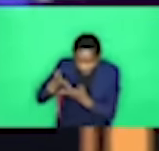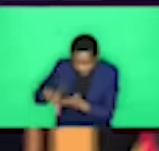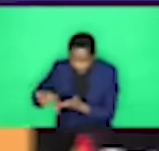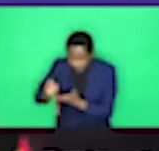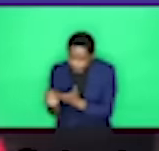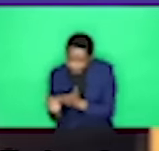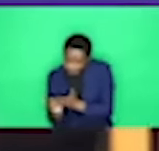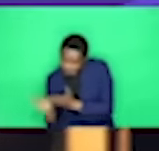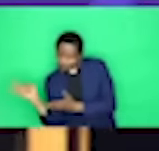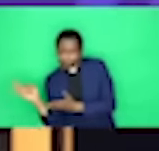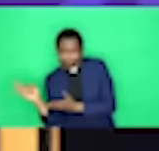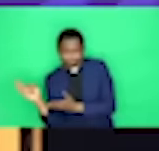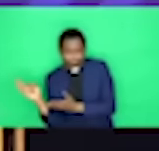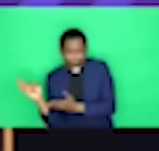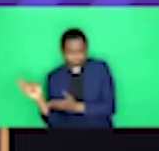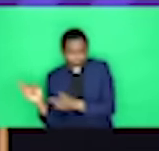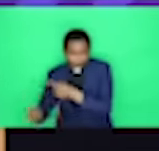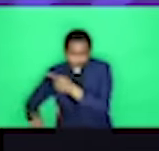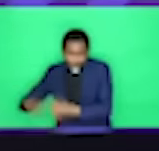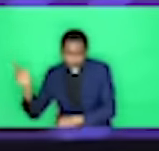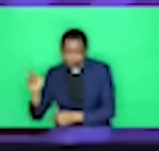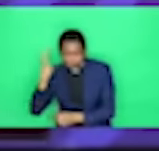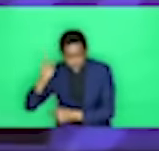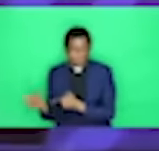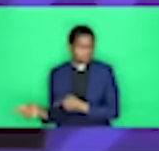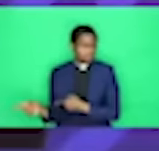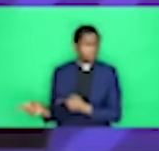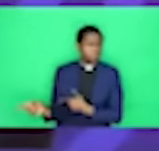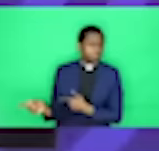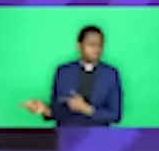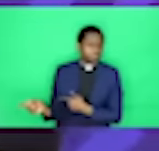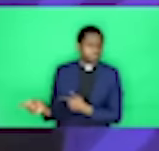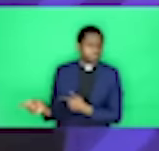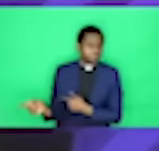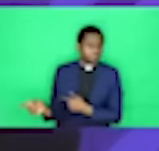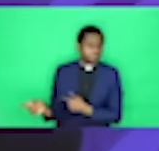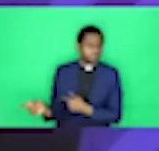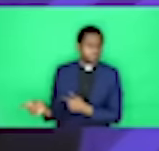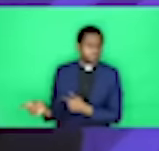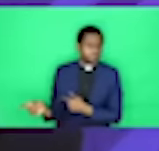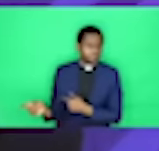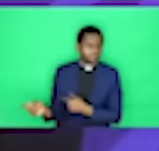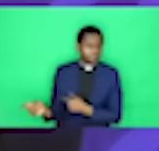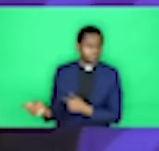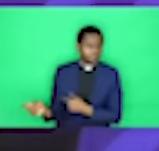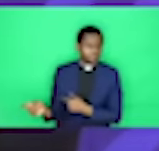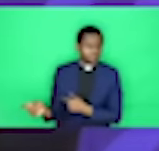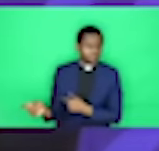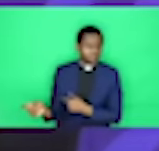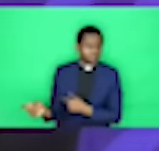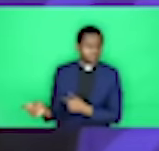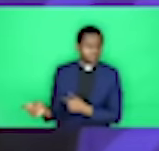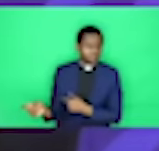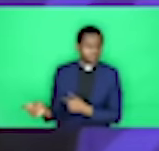ye na na de otwe ne ho efri bone ho no wo form no fa." So man kunpo ai.